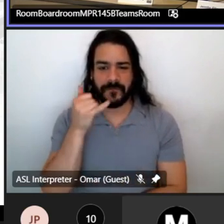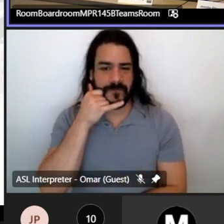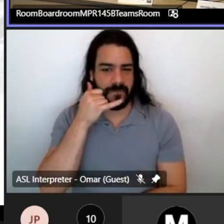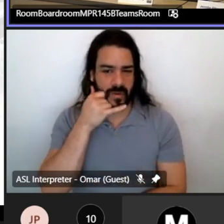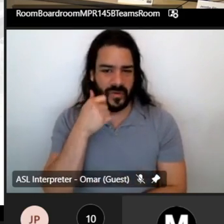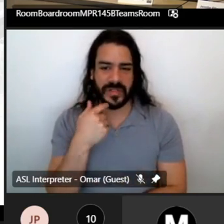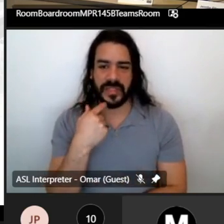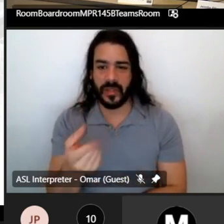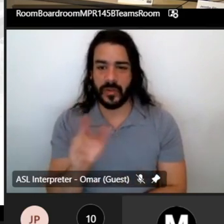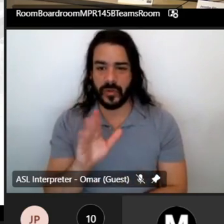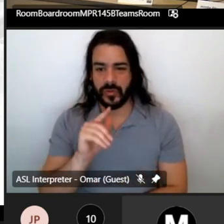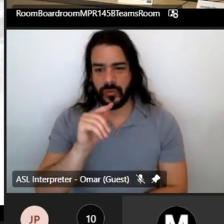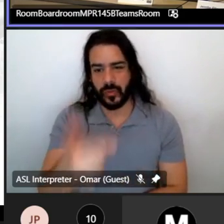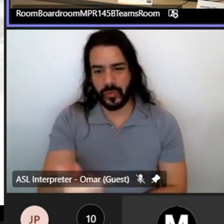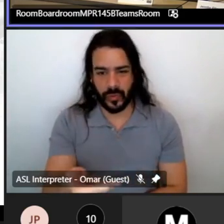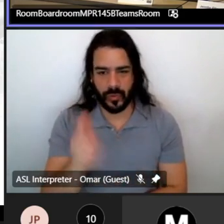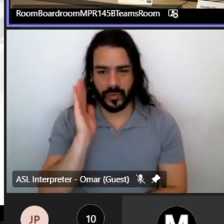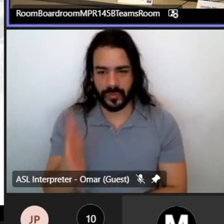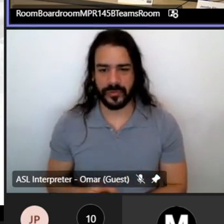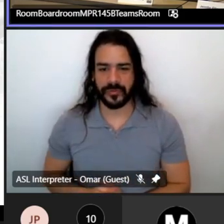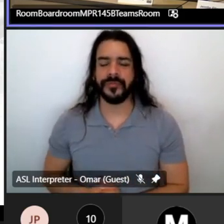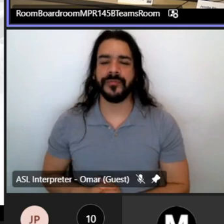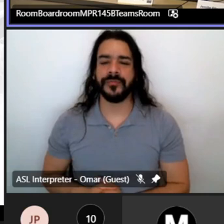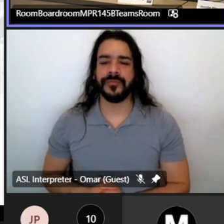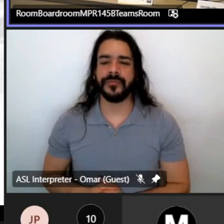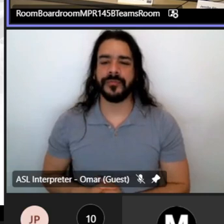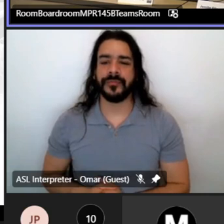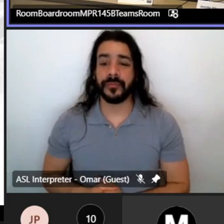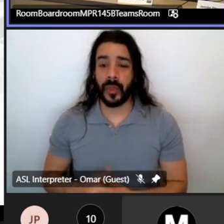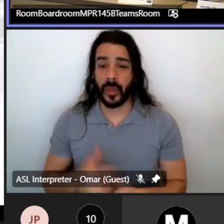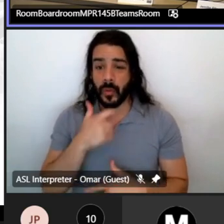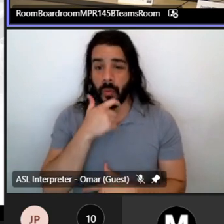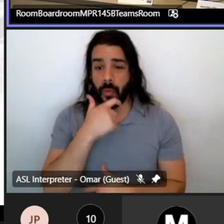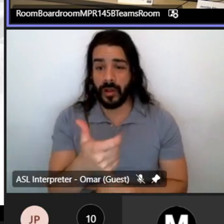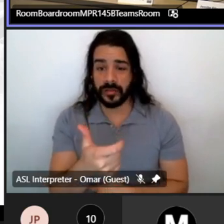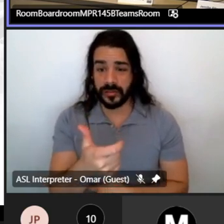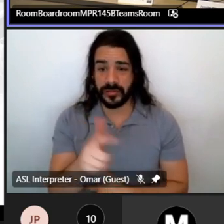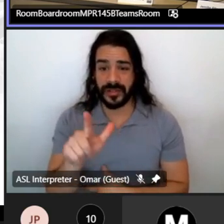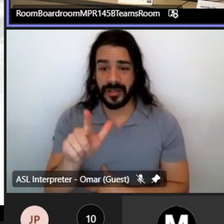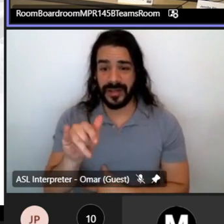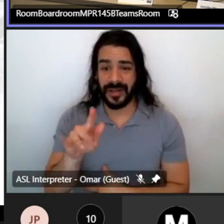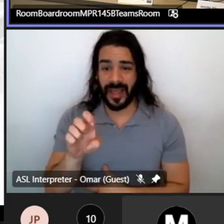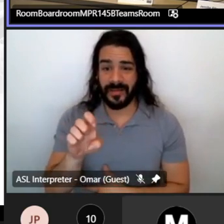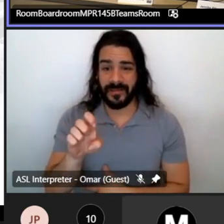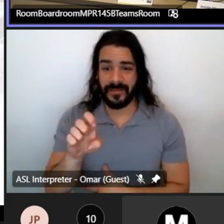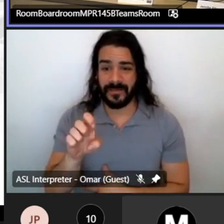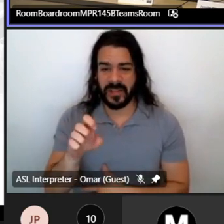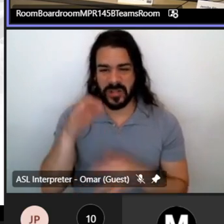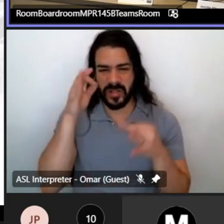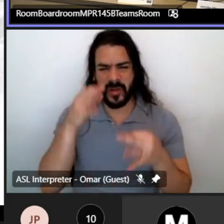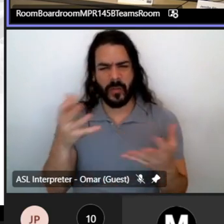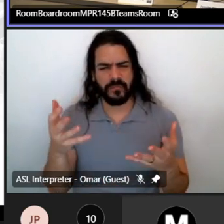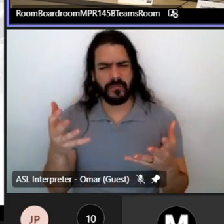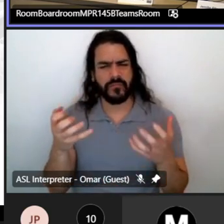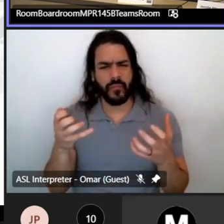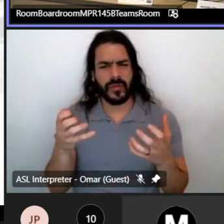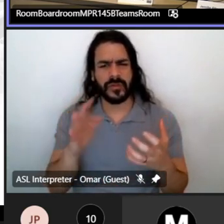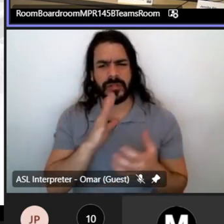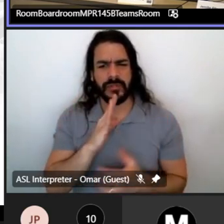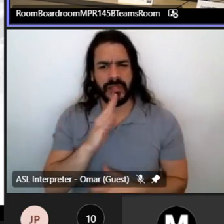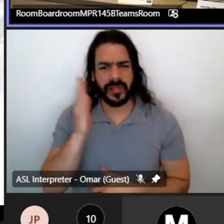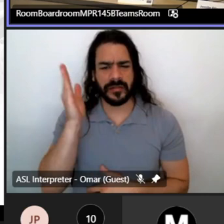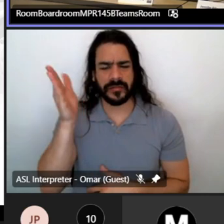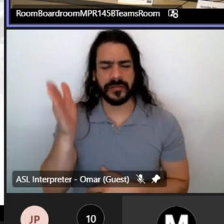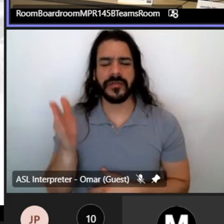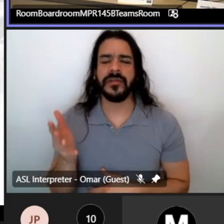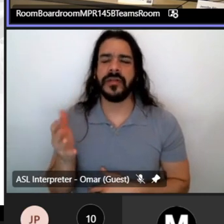You'll get a notification when it's your turn to speak. If you're watching this hearing live and decide you want